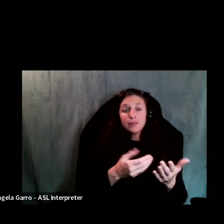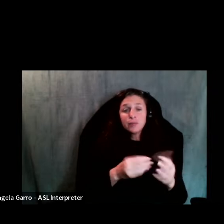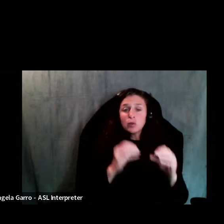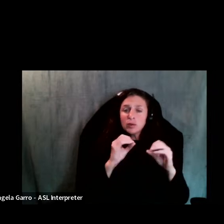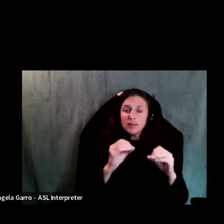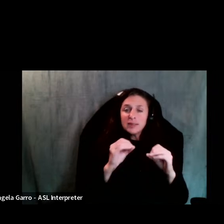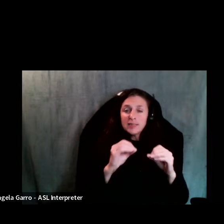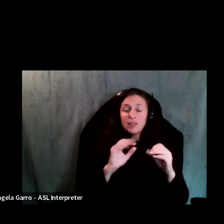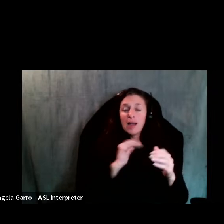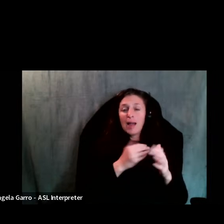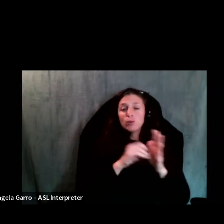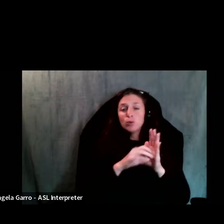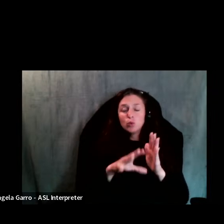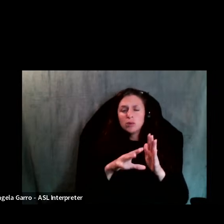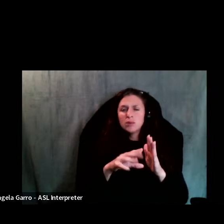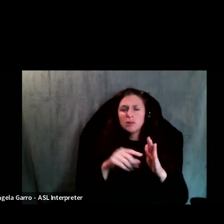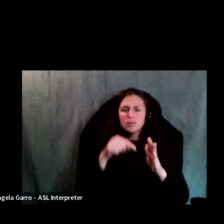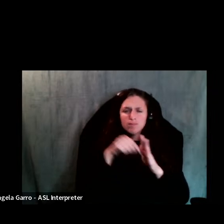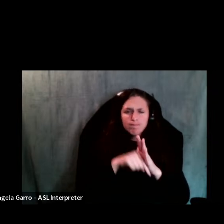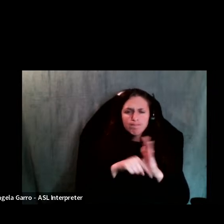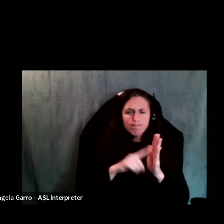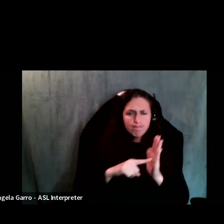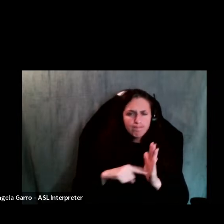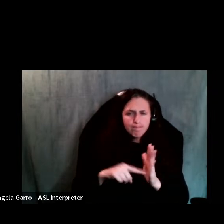critical thinkers, to